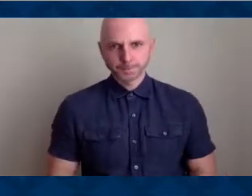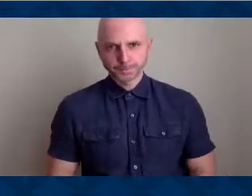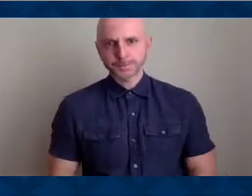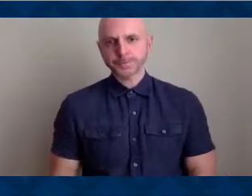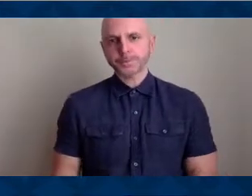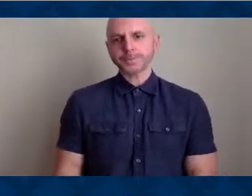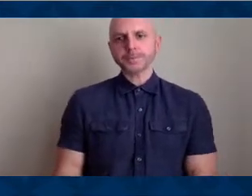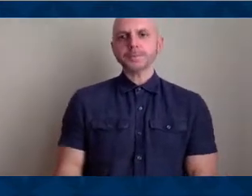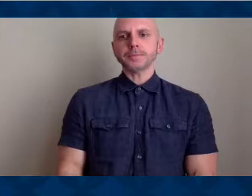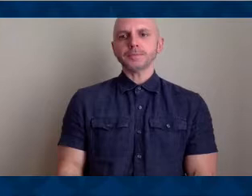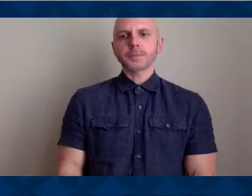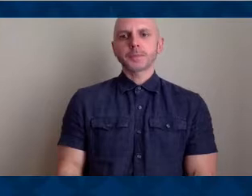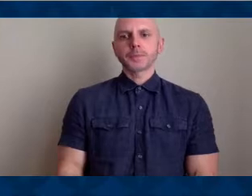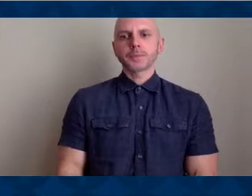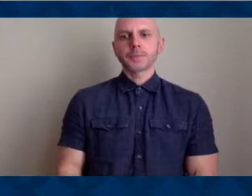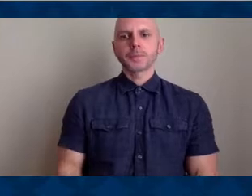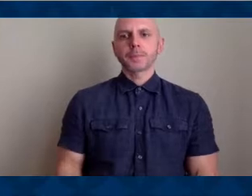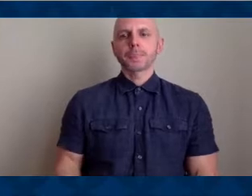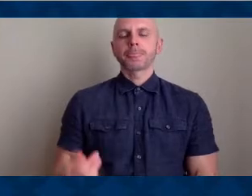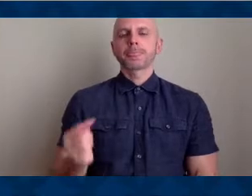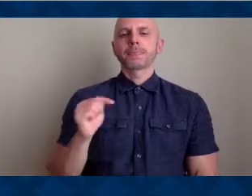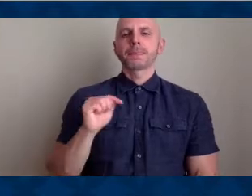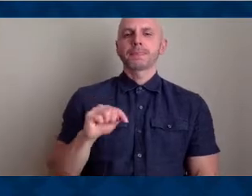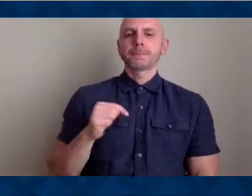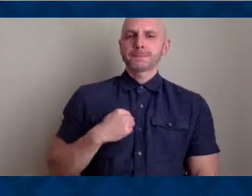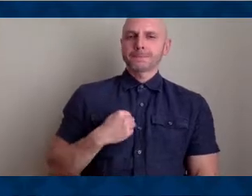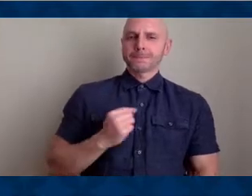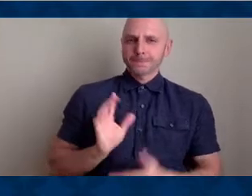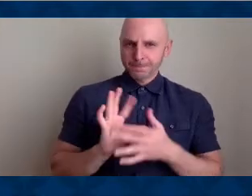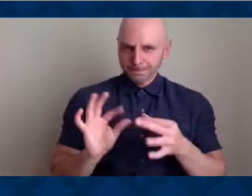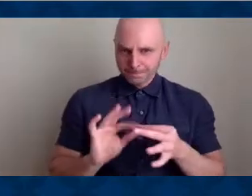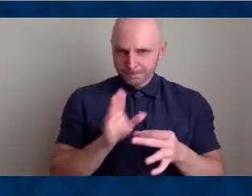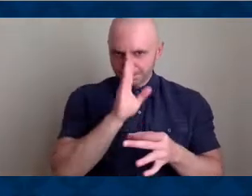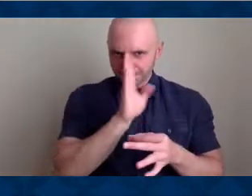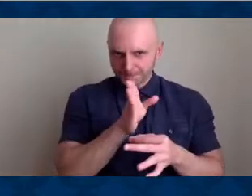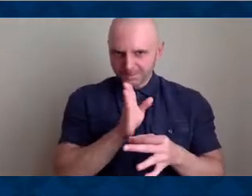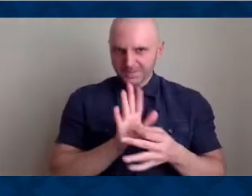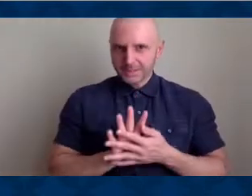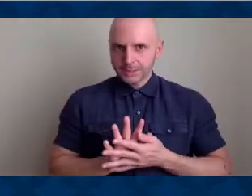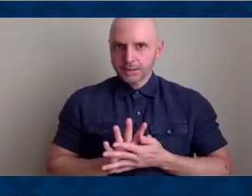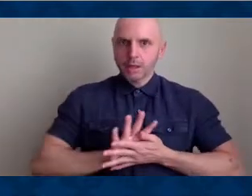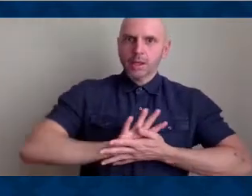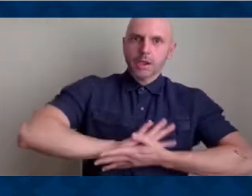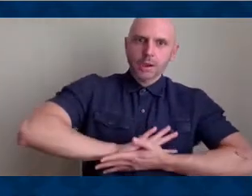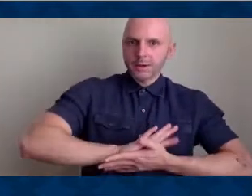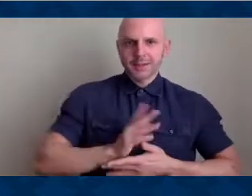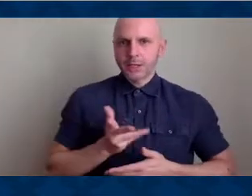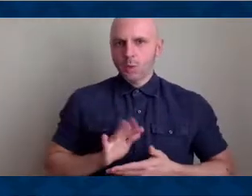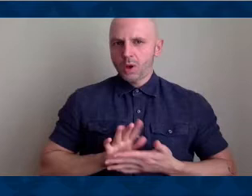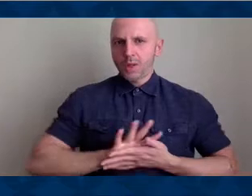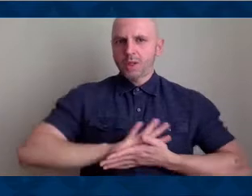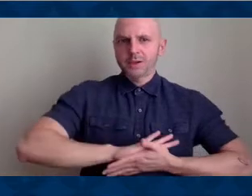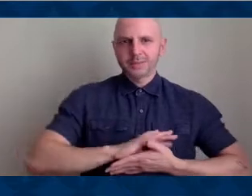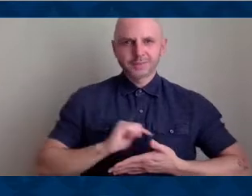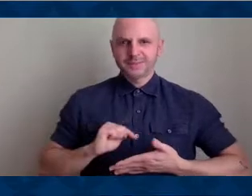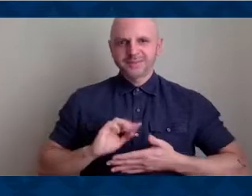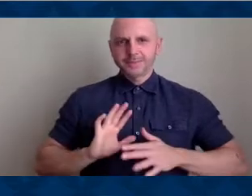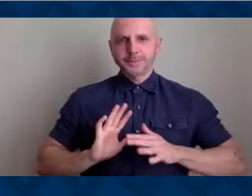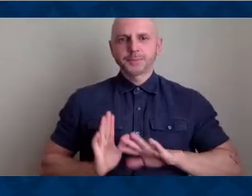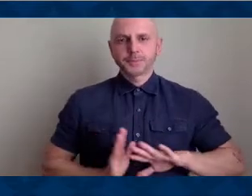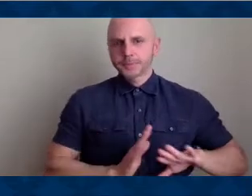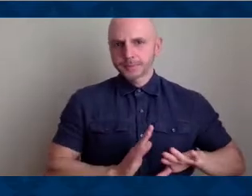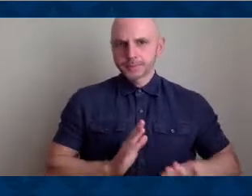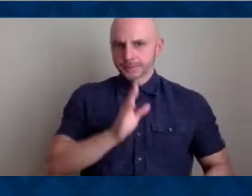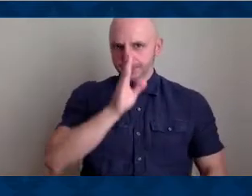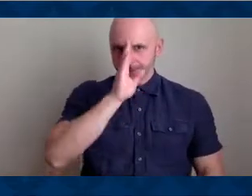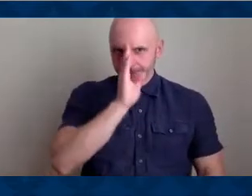I don't want to gloss over this. It has been heart-wrenching. It has been the hardest thing for me